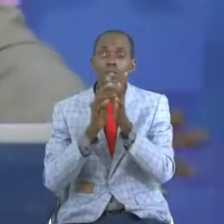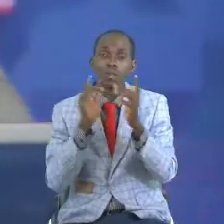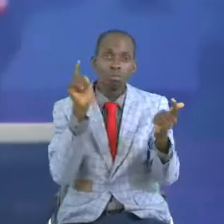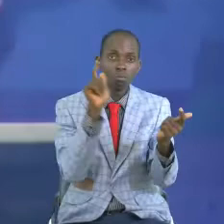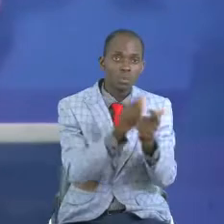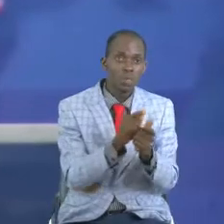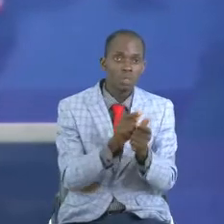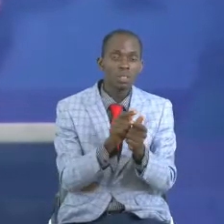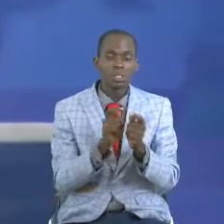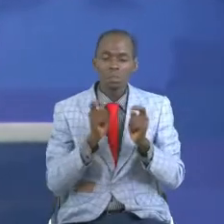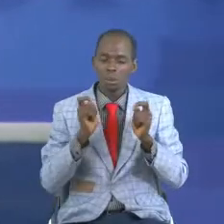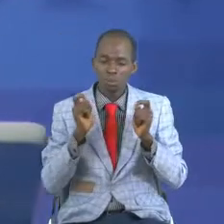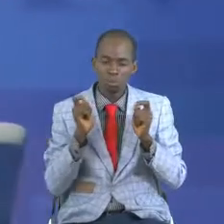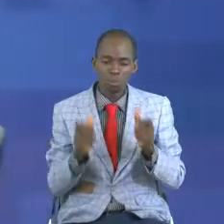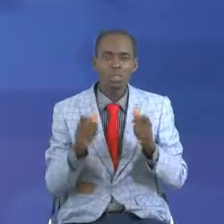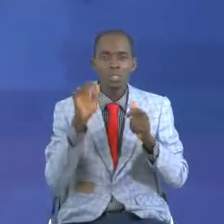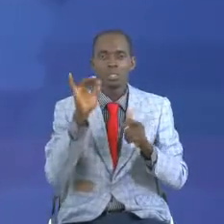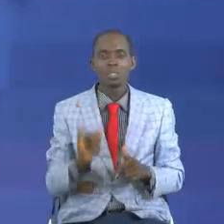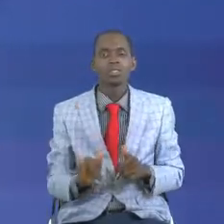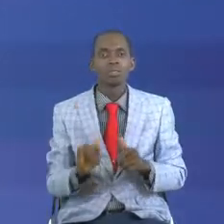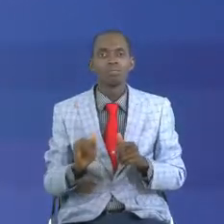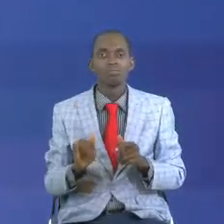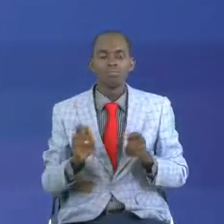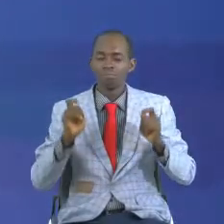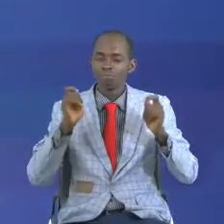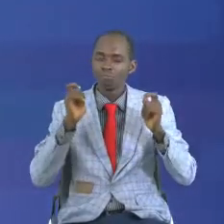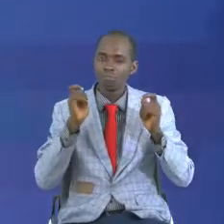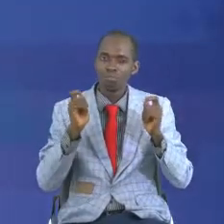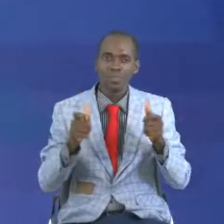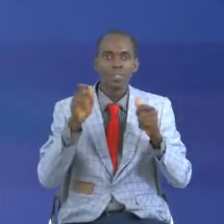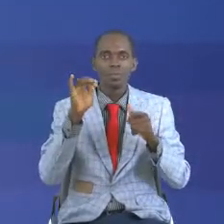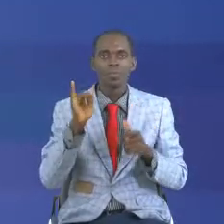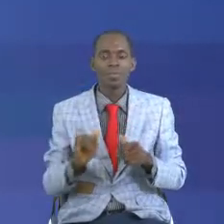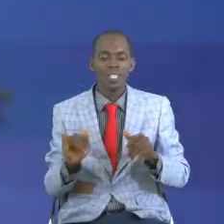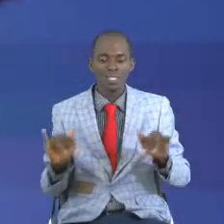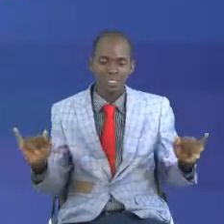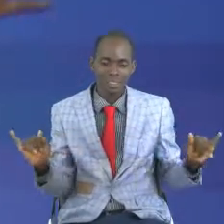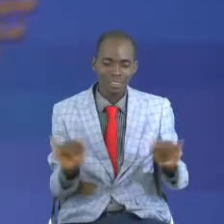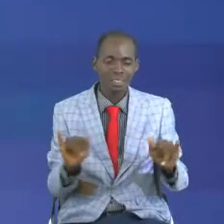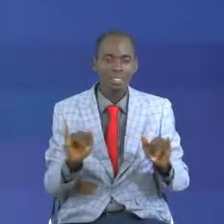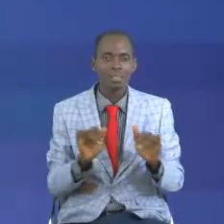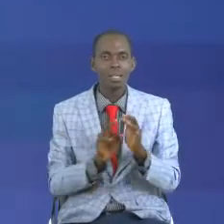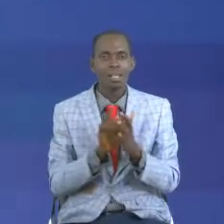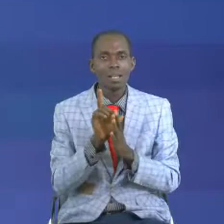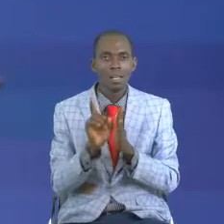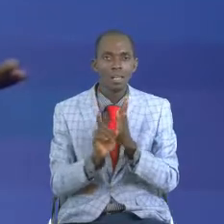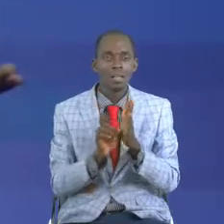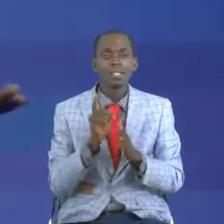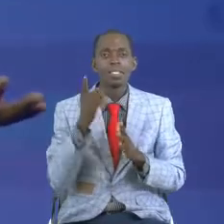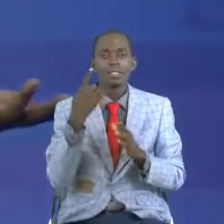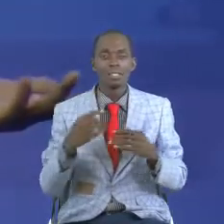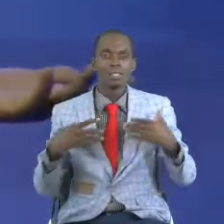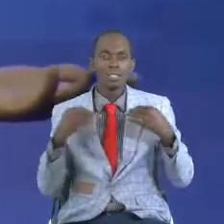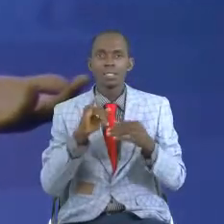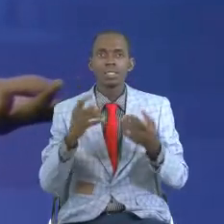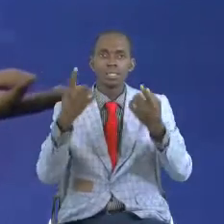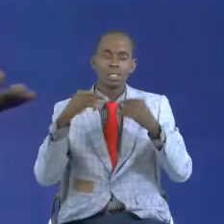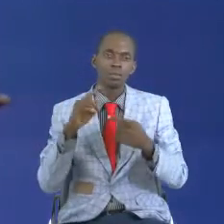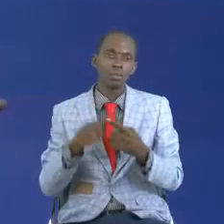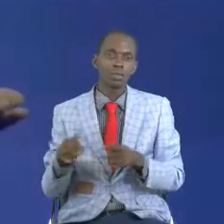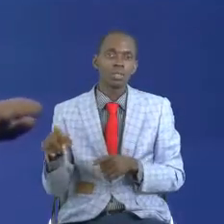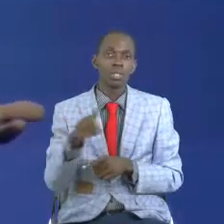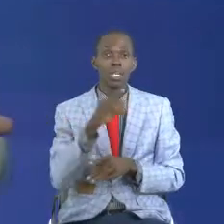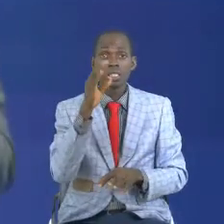immediately, instantaneously, the same hour, the healing came to them. And if he has